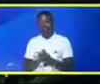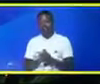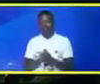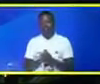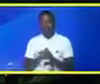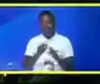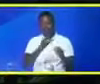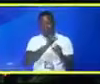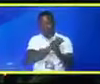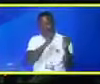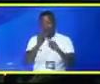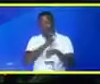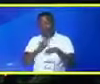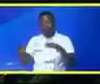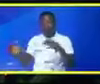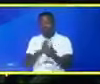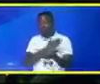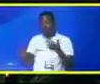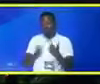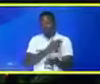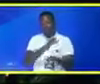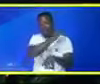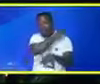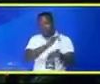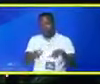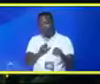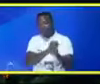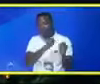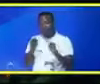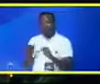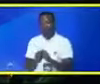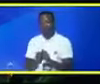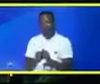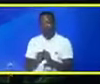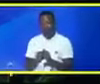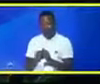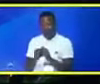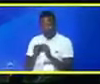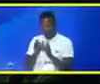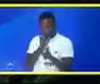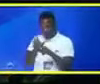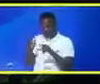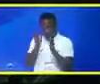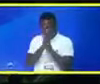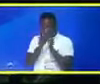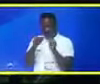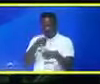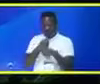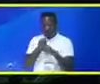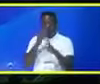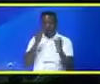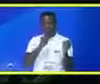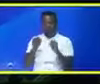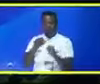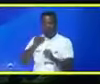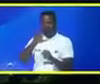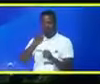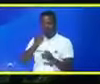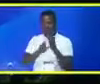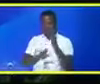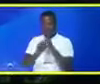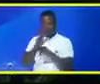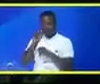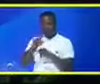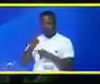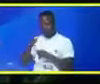by every definition possible. The force of prayer. Acts chapter 12, please, from verse